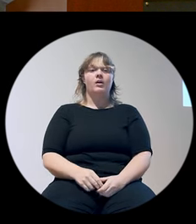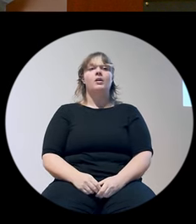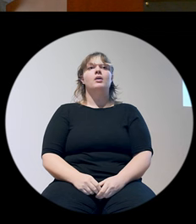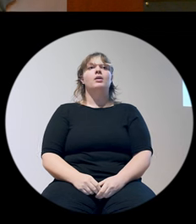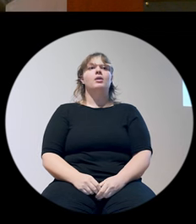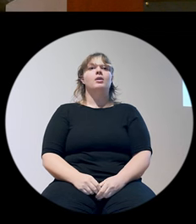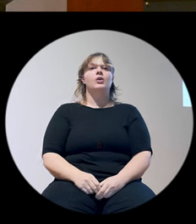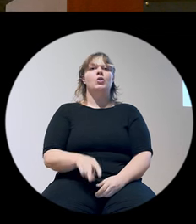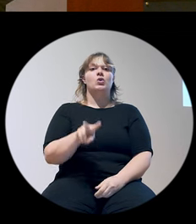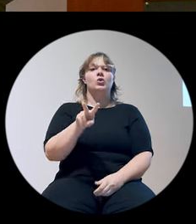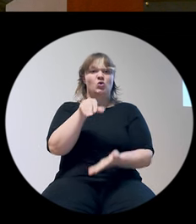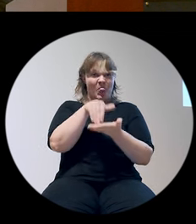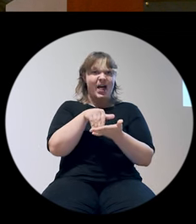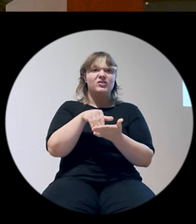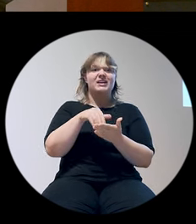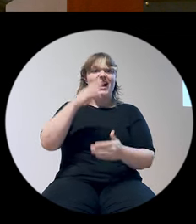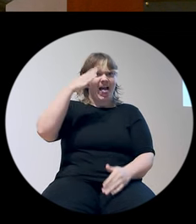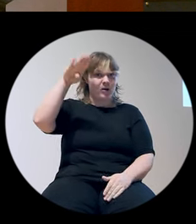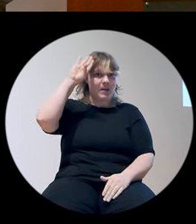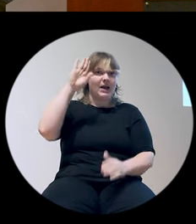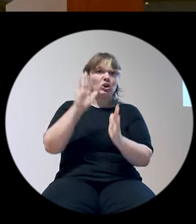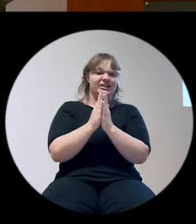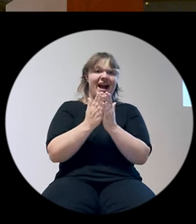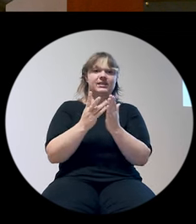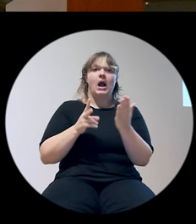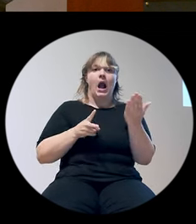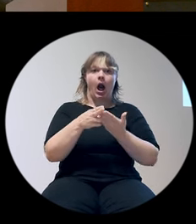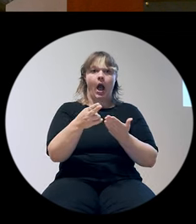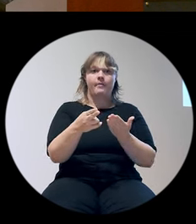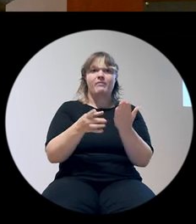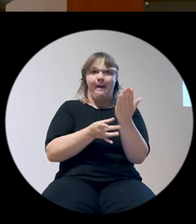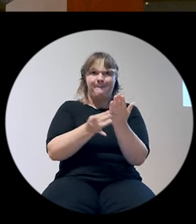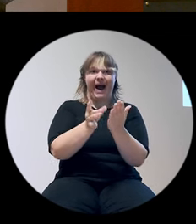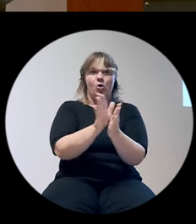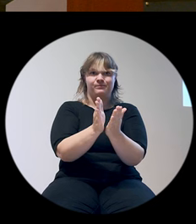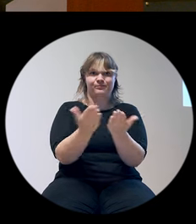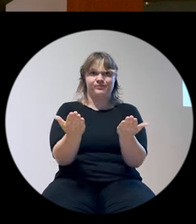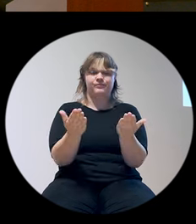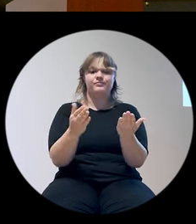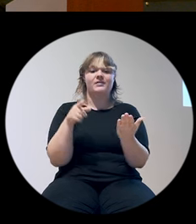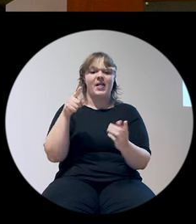2,000 anthropological texts, cut and bound. In this case, the text